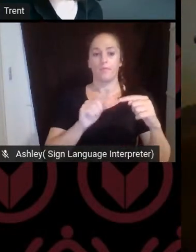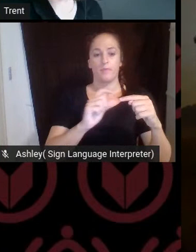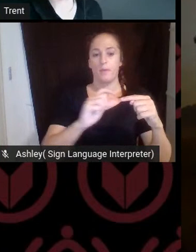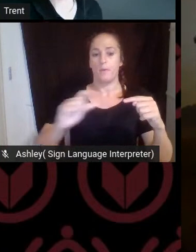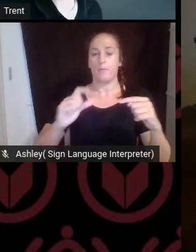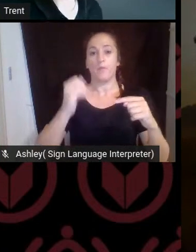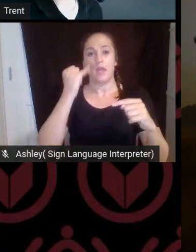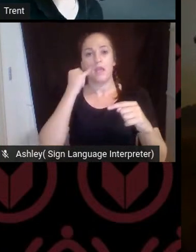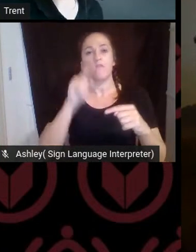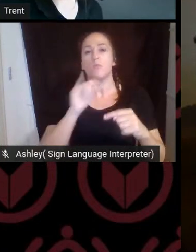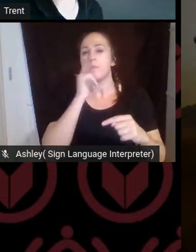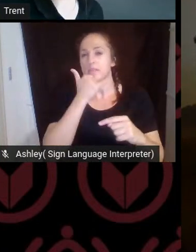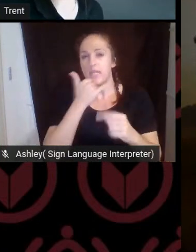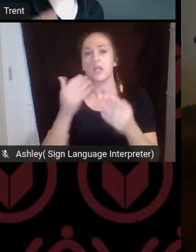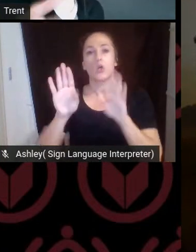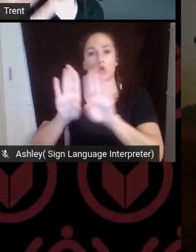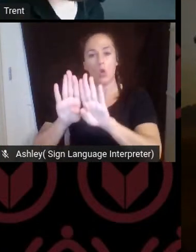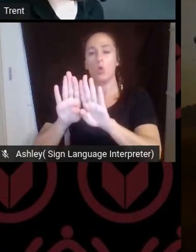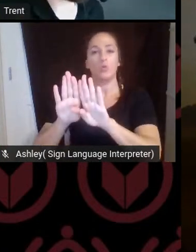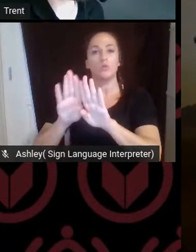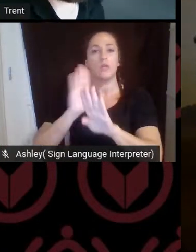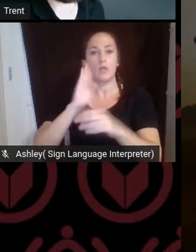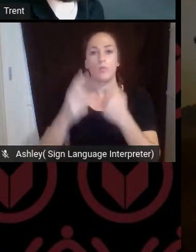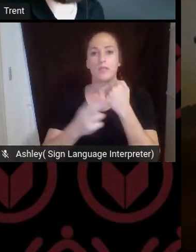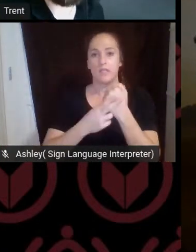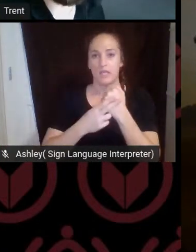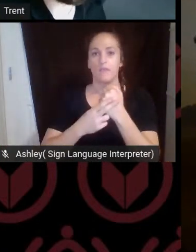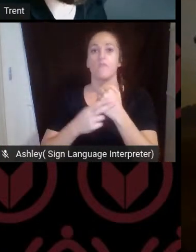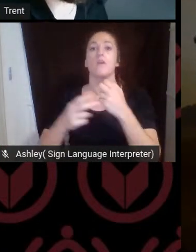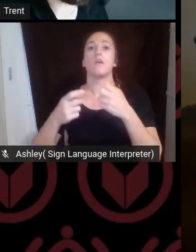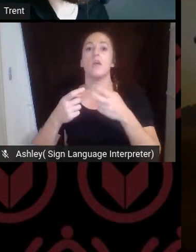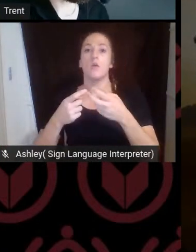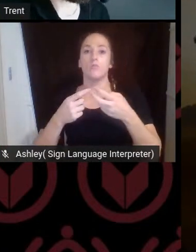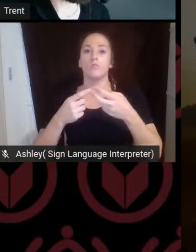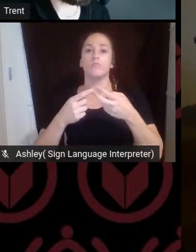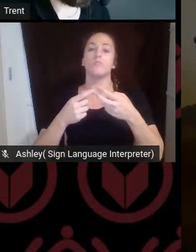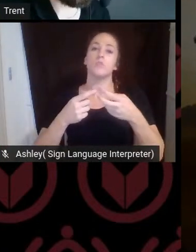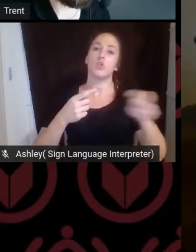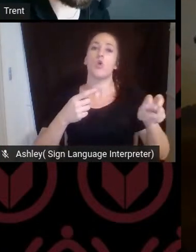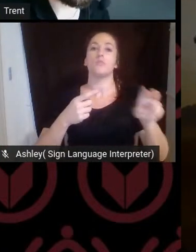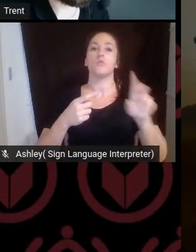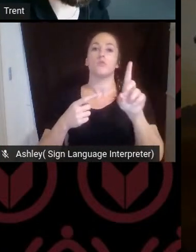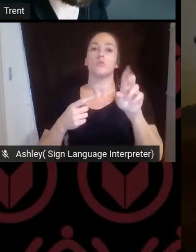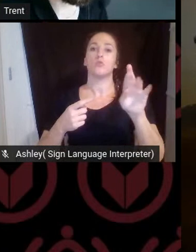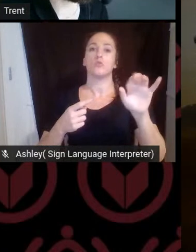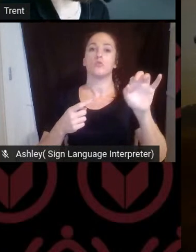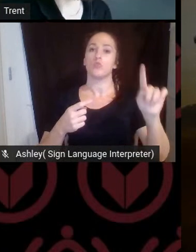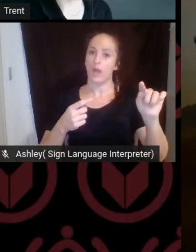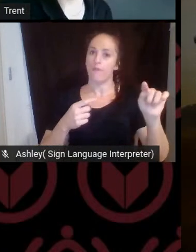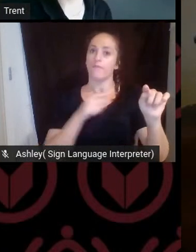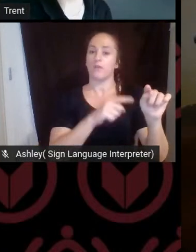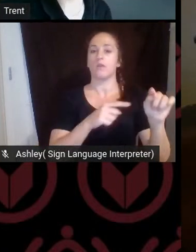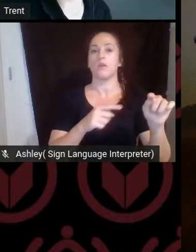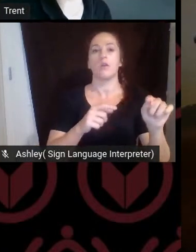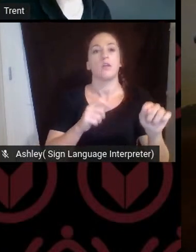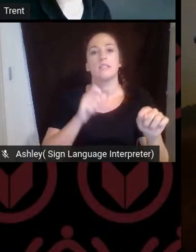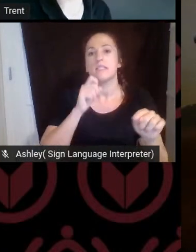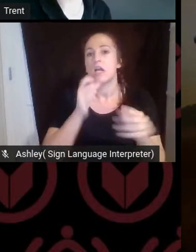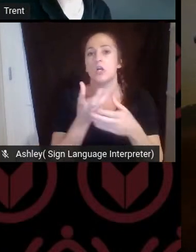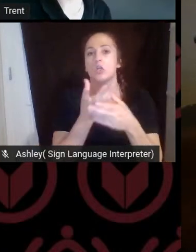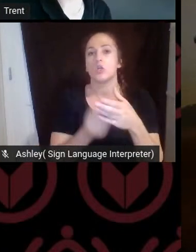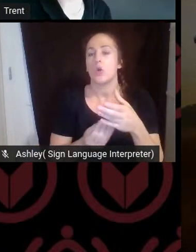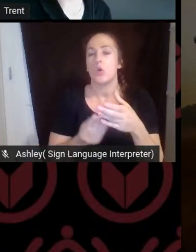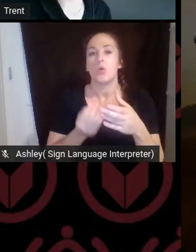still saved. It just shows up in your drafts until you actually either manually delete that email by pressing the trash can, or if you